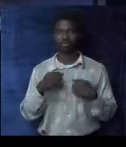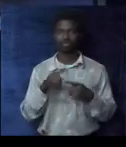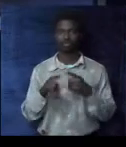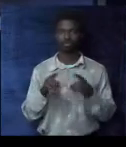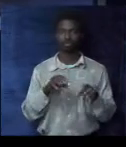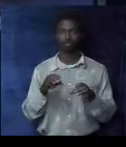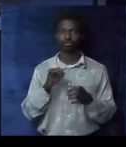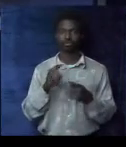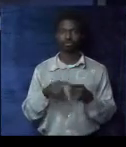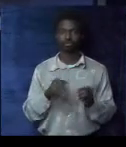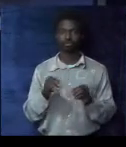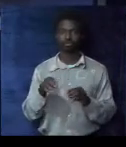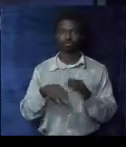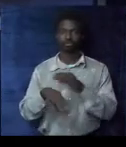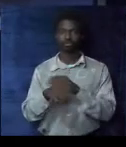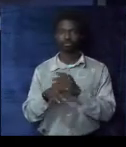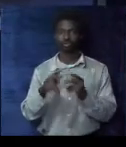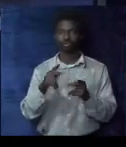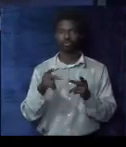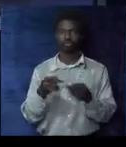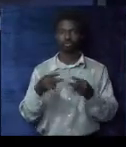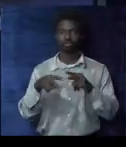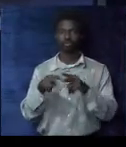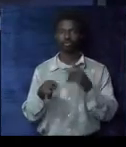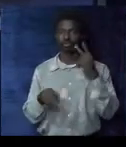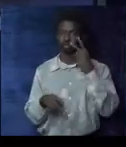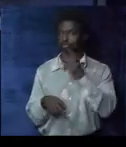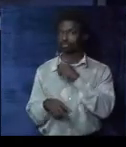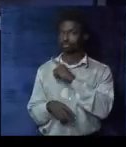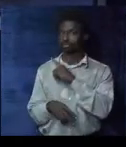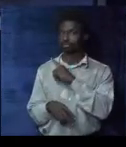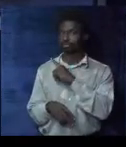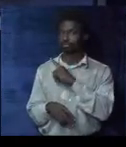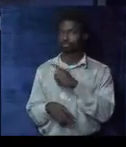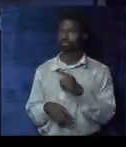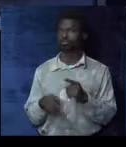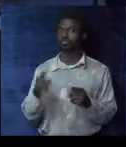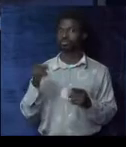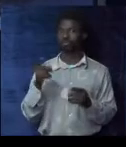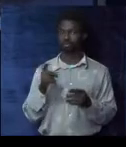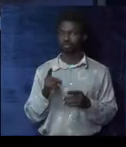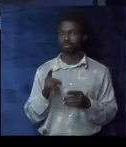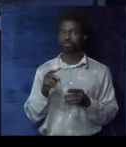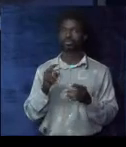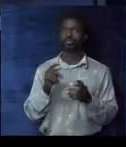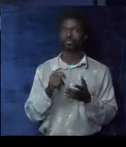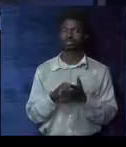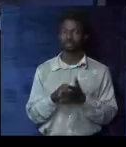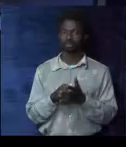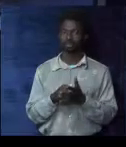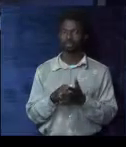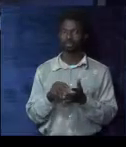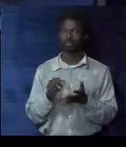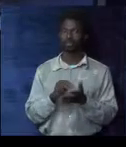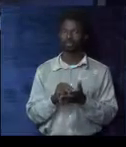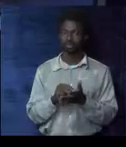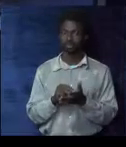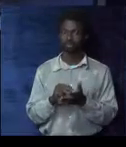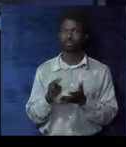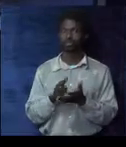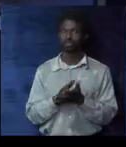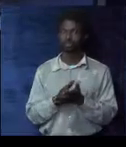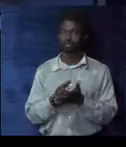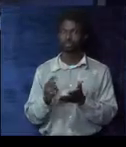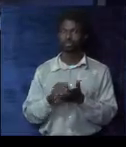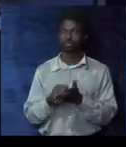we're going to put each of these numbers under place values, you know, put them on ones, the thousands, the millions, the billion, then the